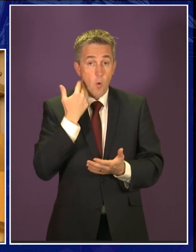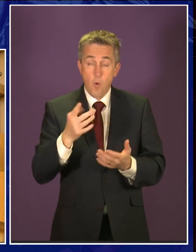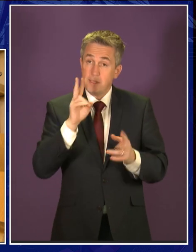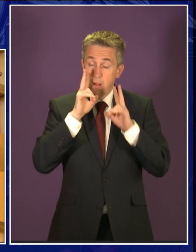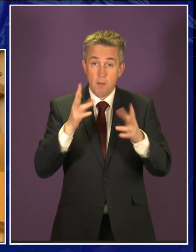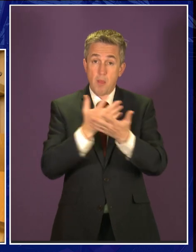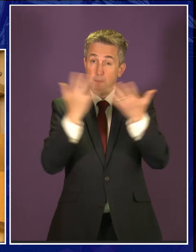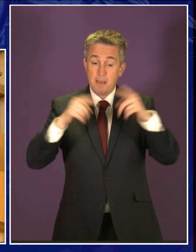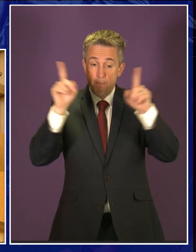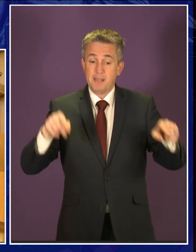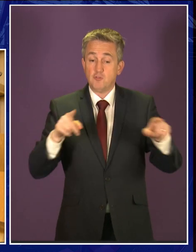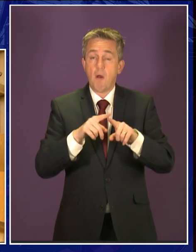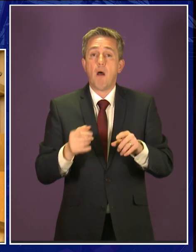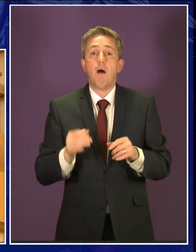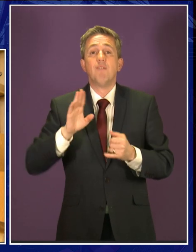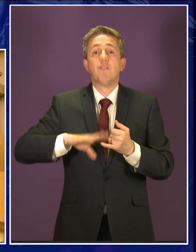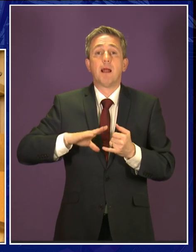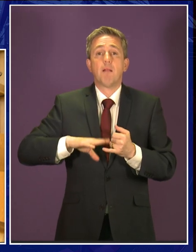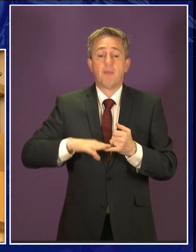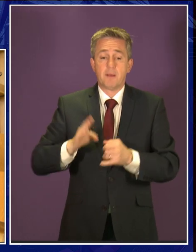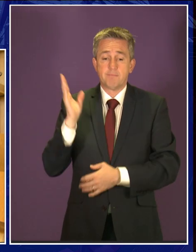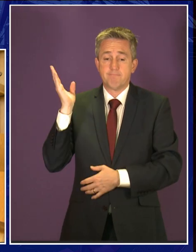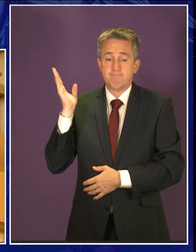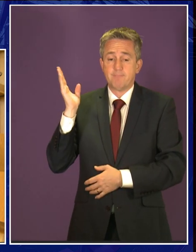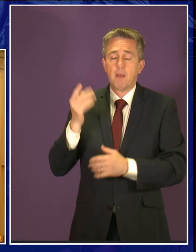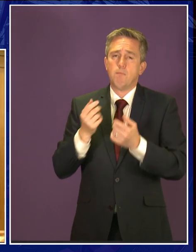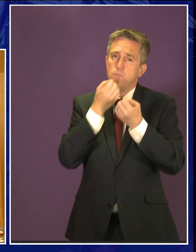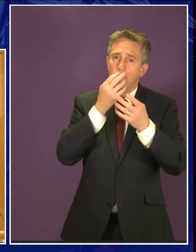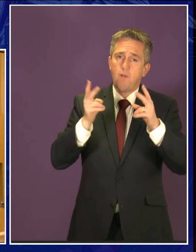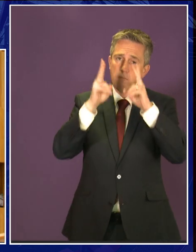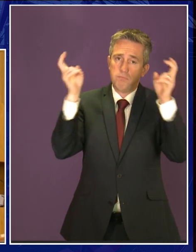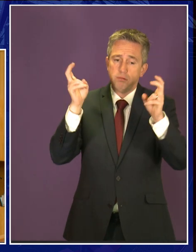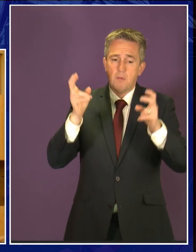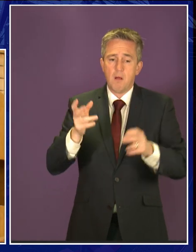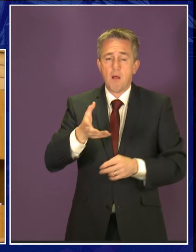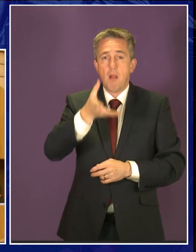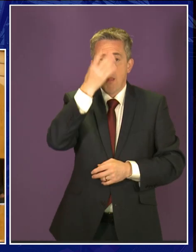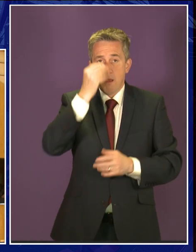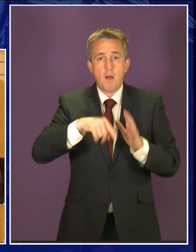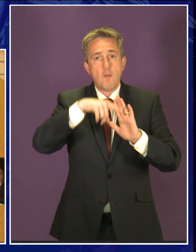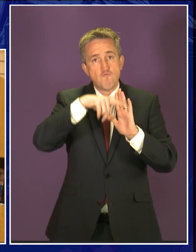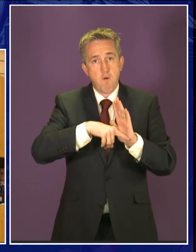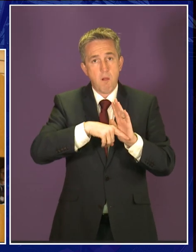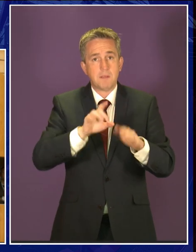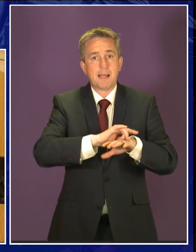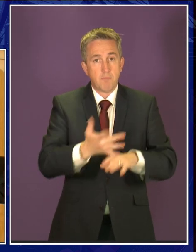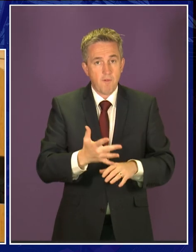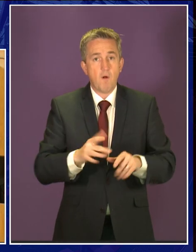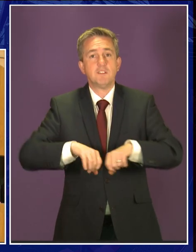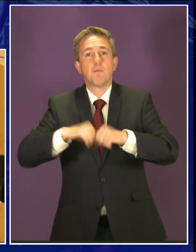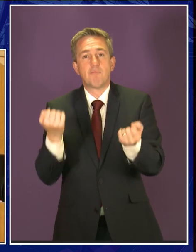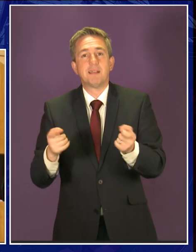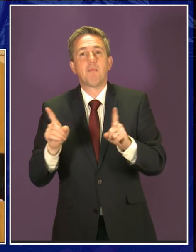finally, I think this is a beautiful slogan by Pablo Picasso, learn the rules like a pro so you can break them like an